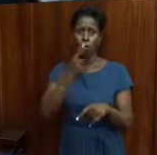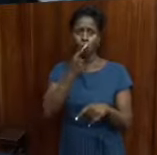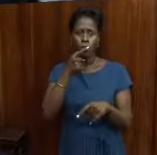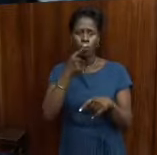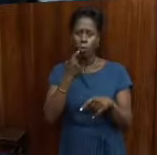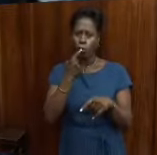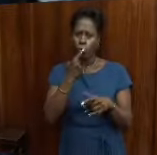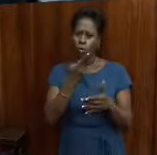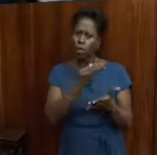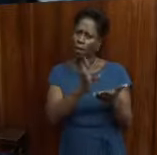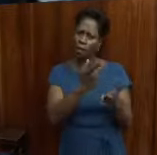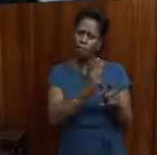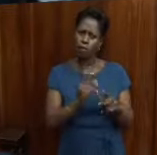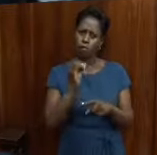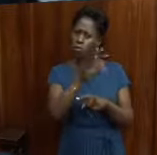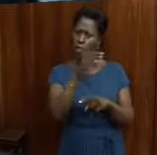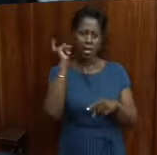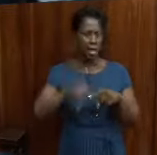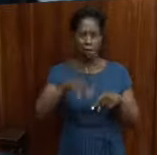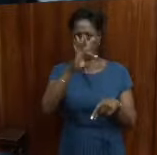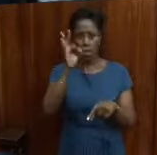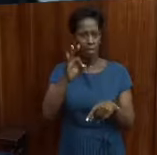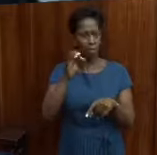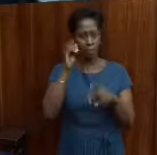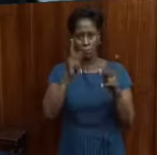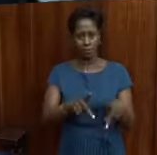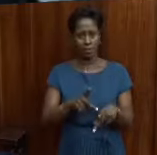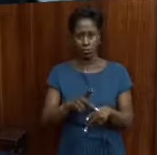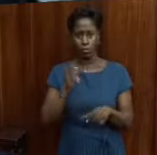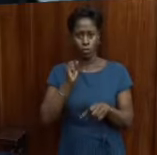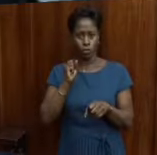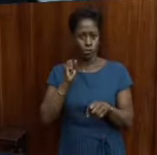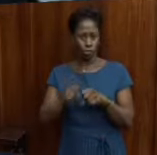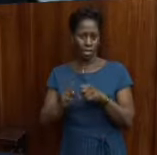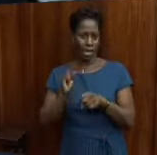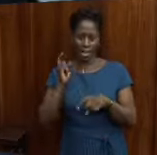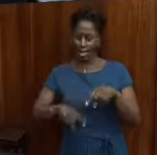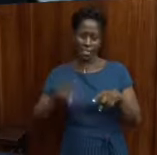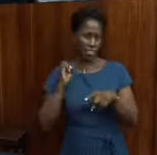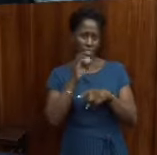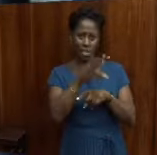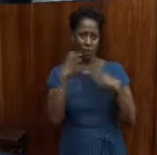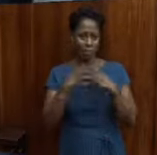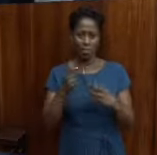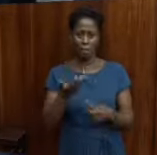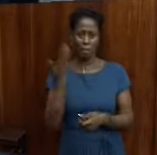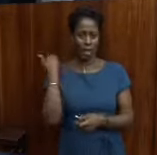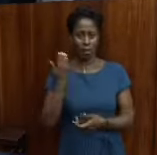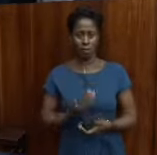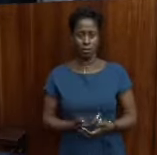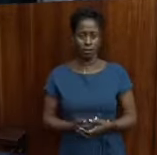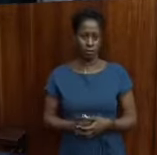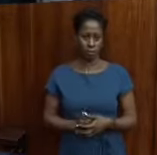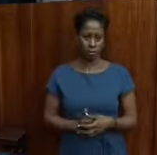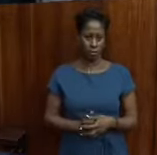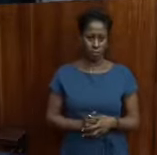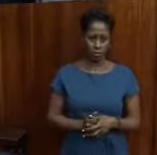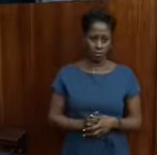they bought the dryer from, cannot be located for recovery or recourse.